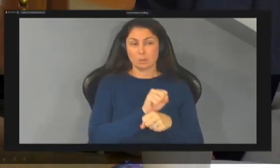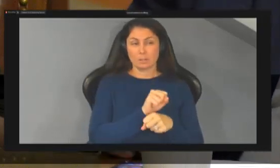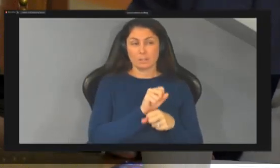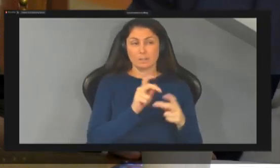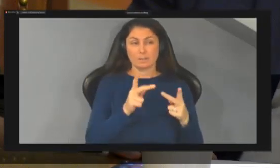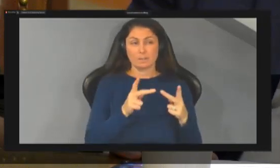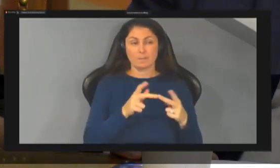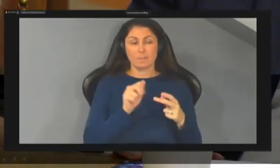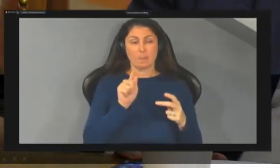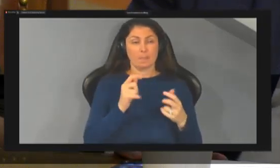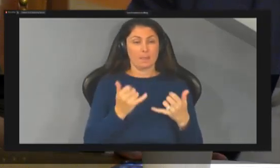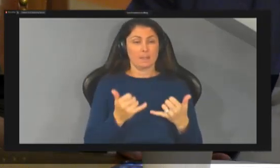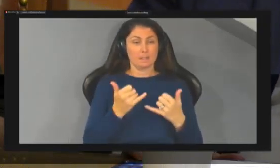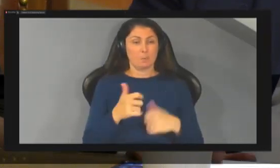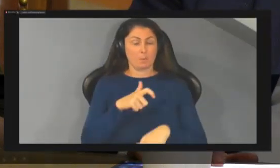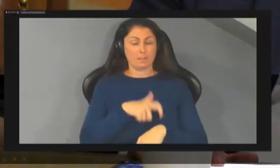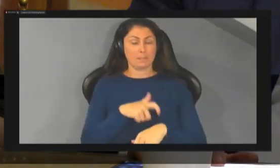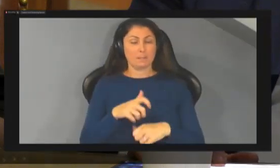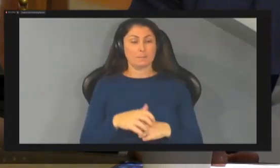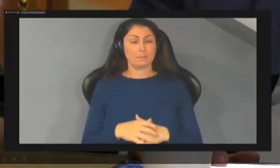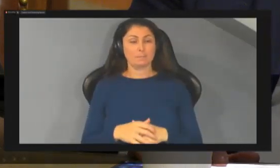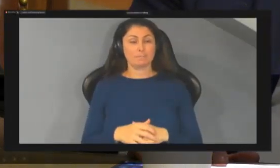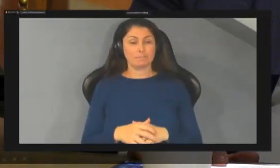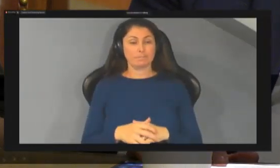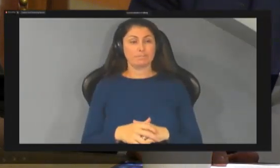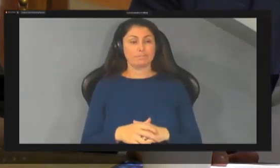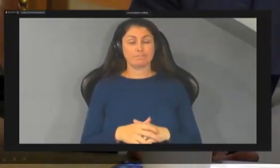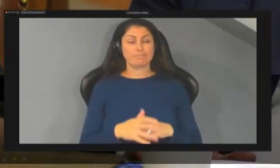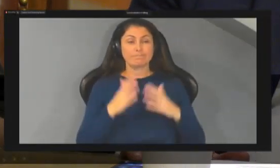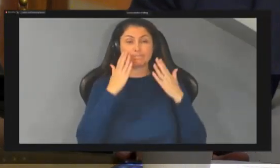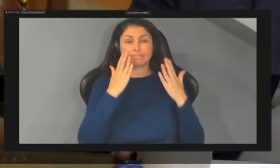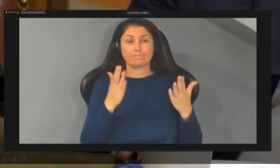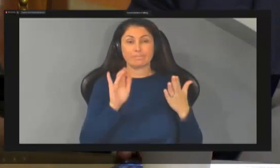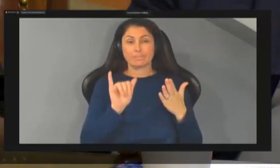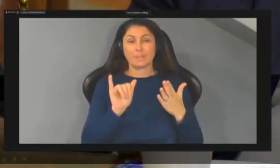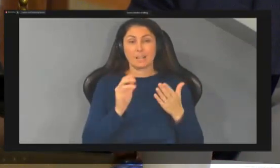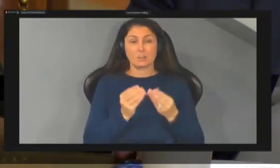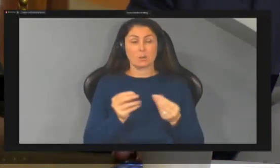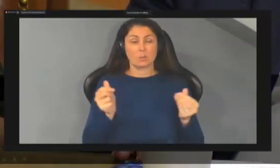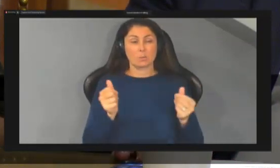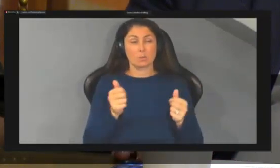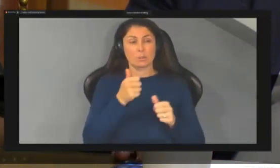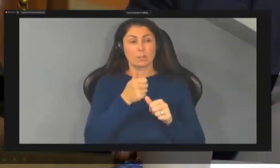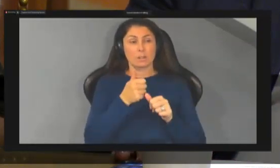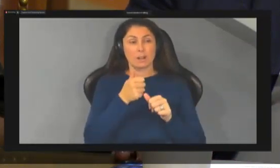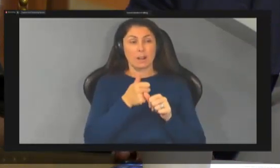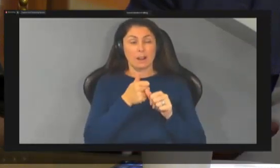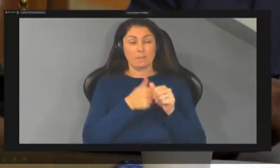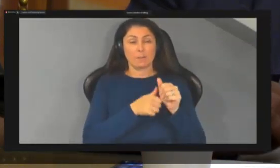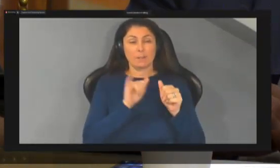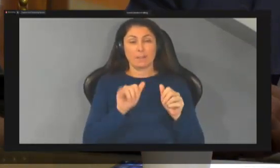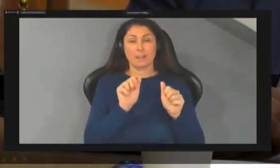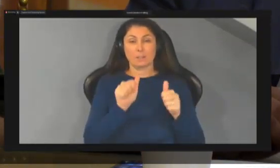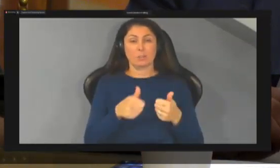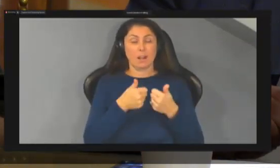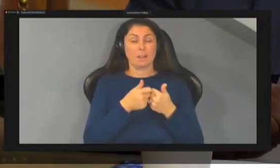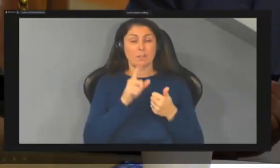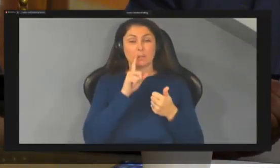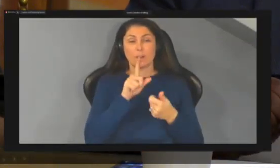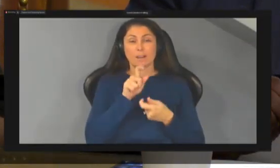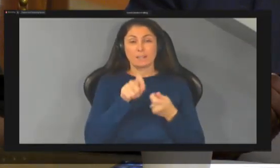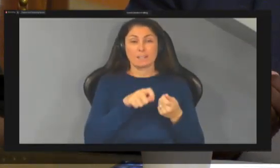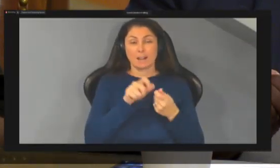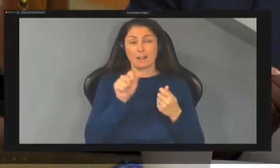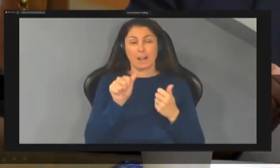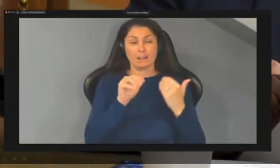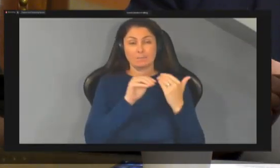this moment. I don't know what the solution is. I mean, the challenge is there's not exactly consistency